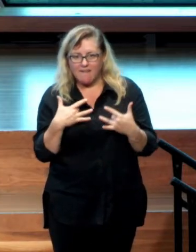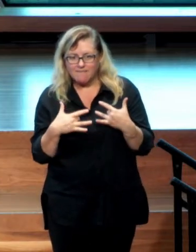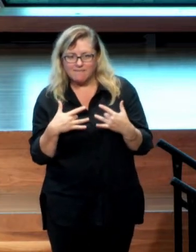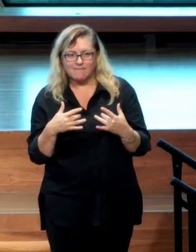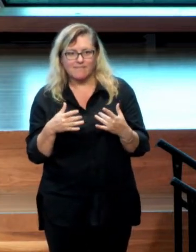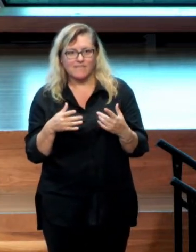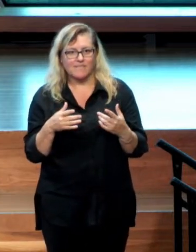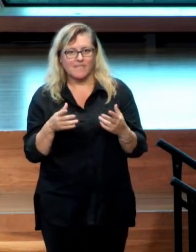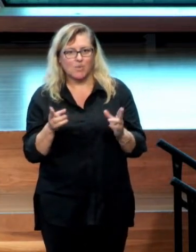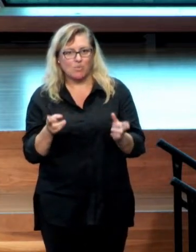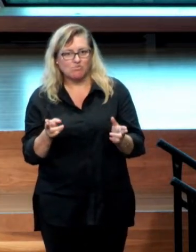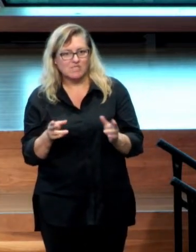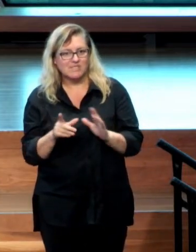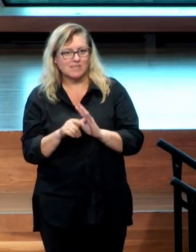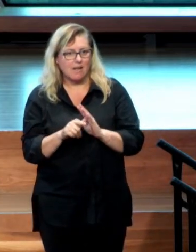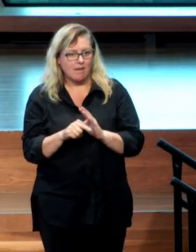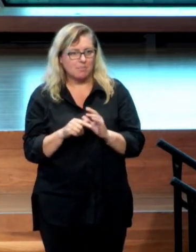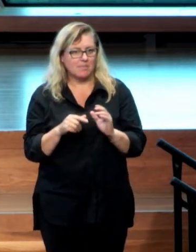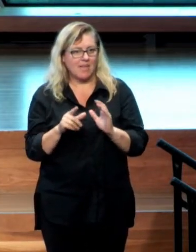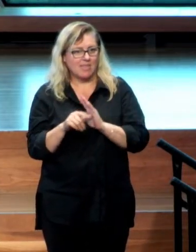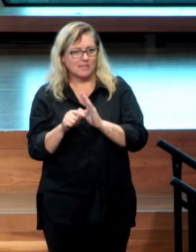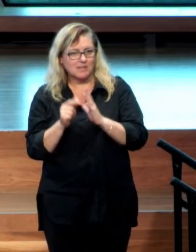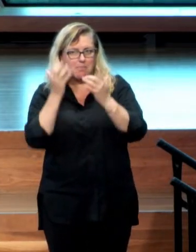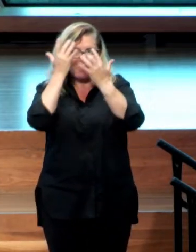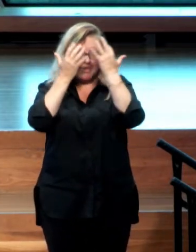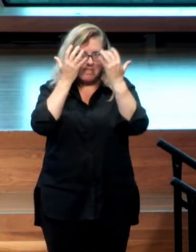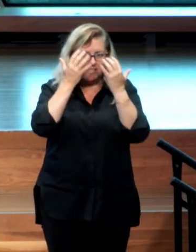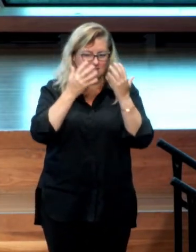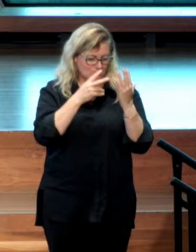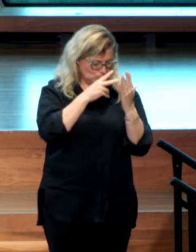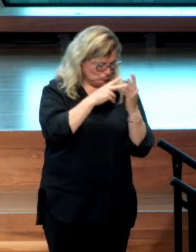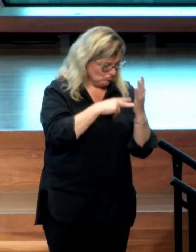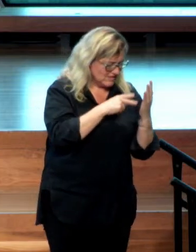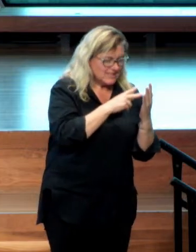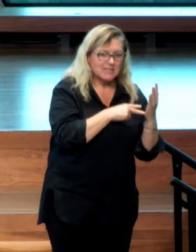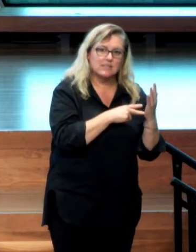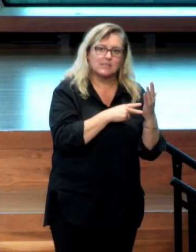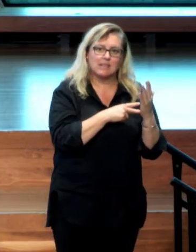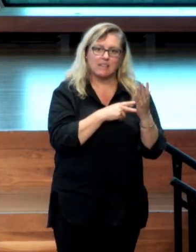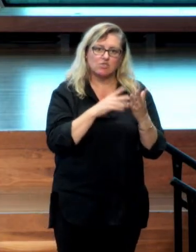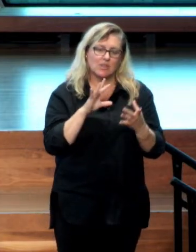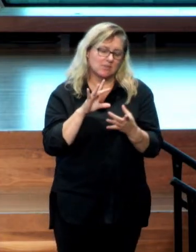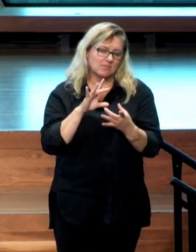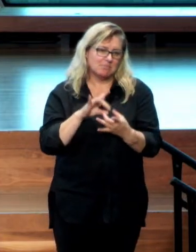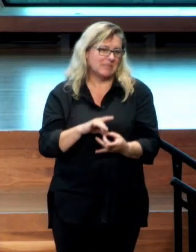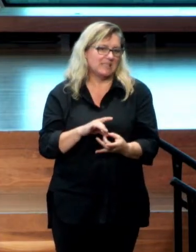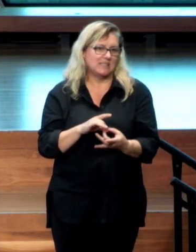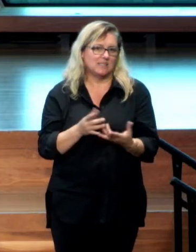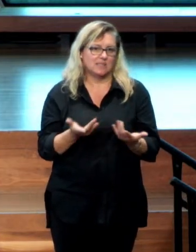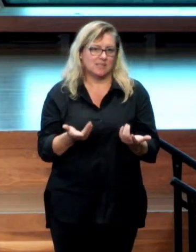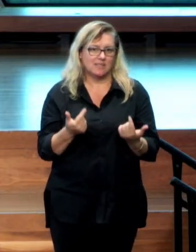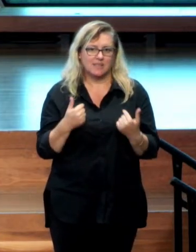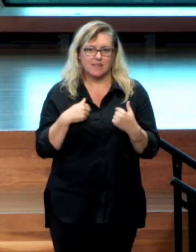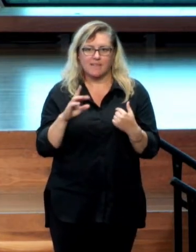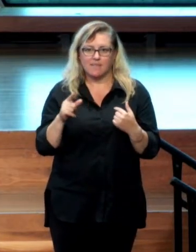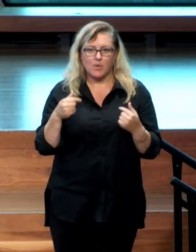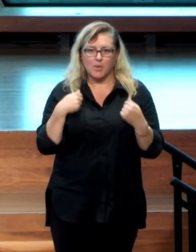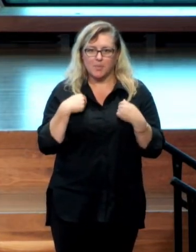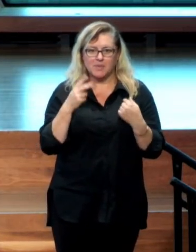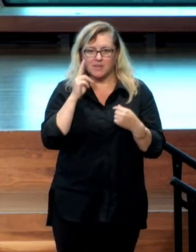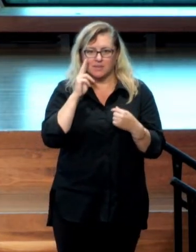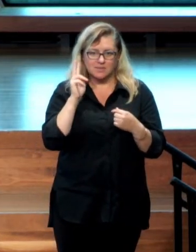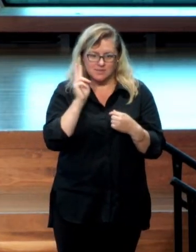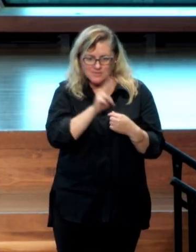And that's just time to think and time to read and time to be. And for me, it's time to stare deeply into the eyes